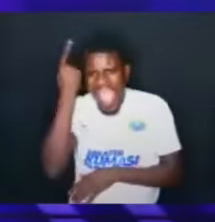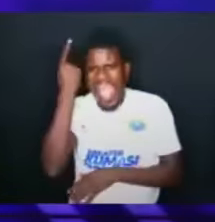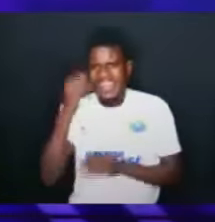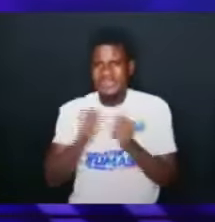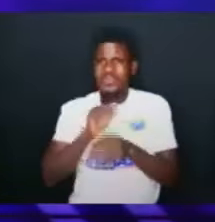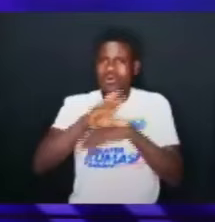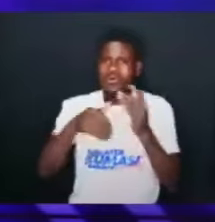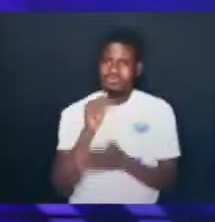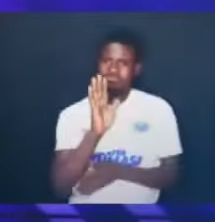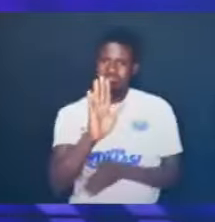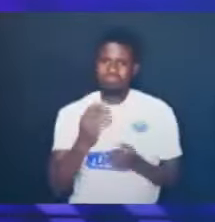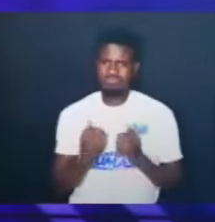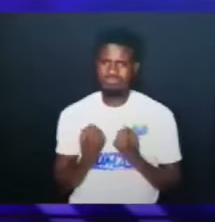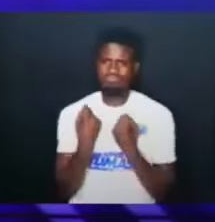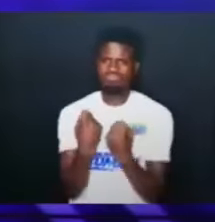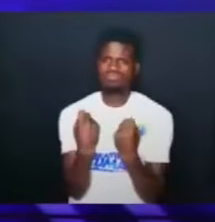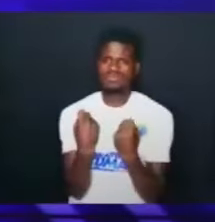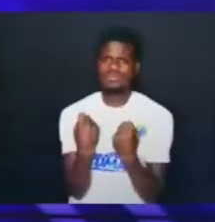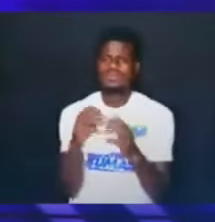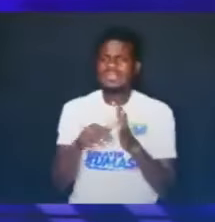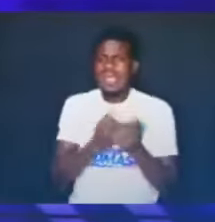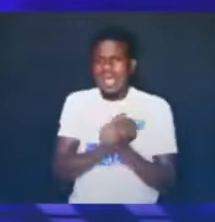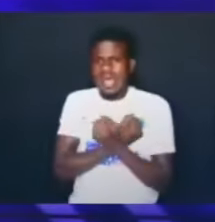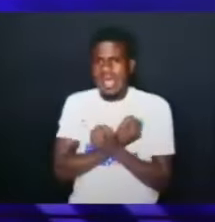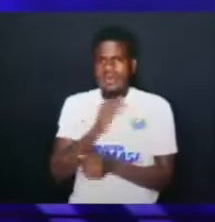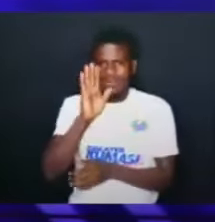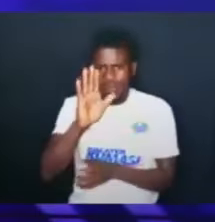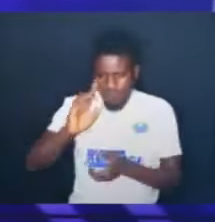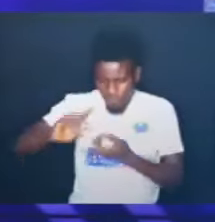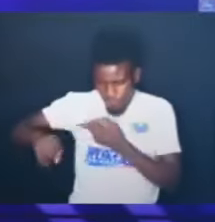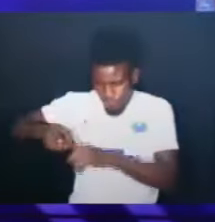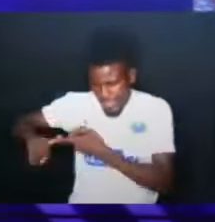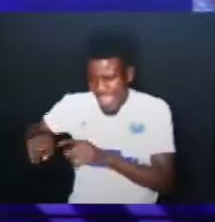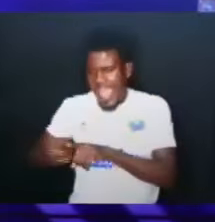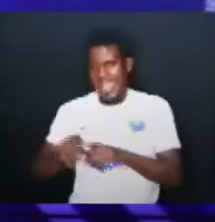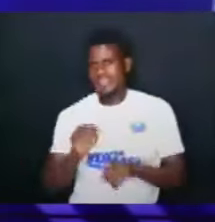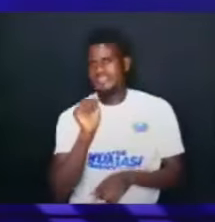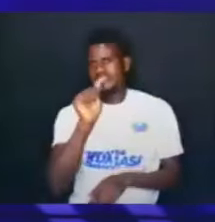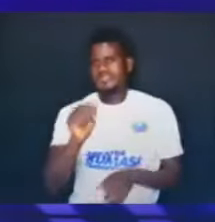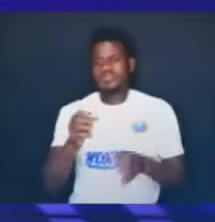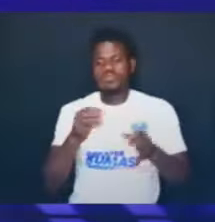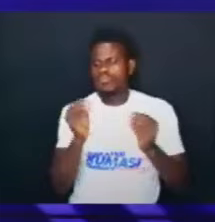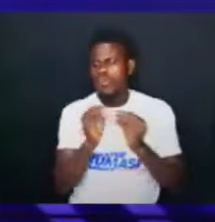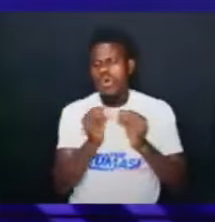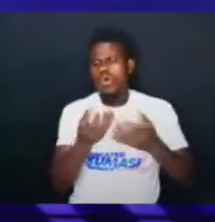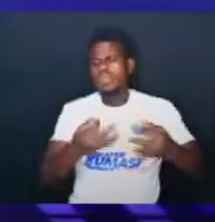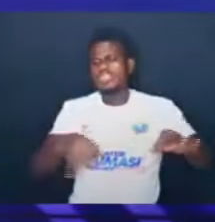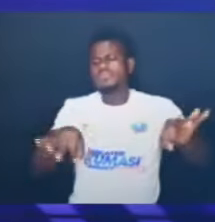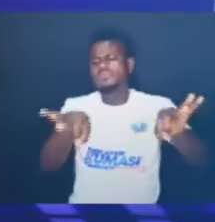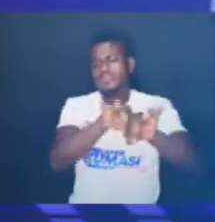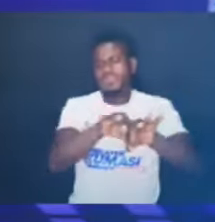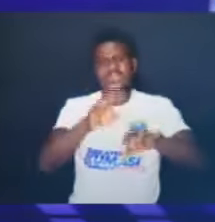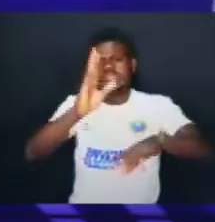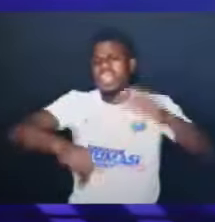with all your strength, and to love your neighbor as yourself is more important than